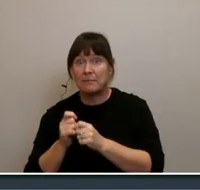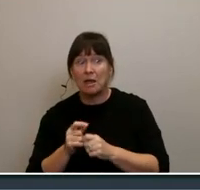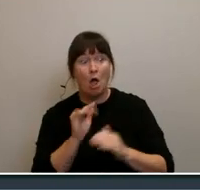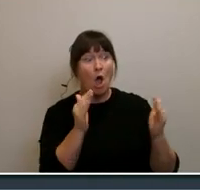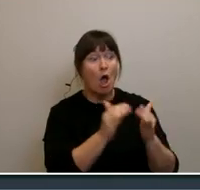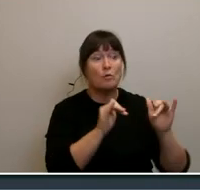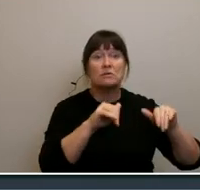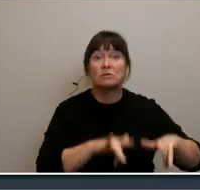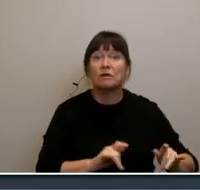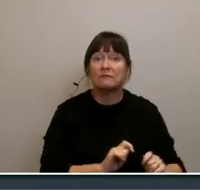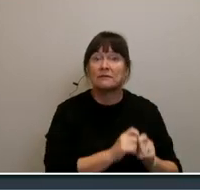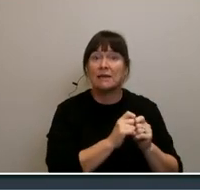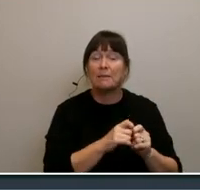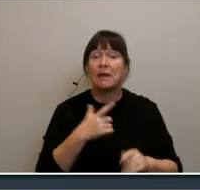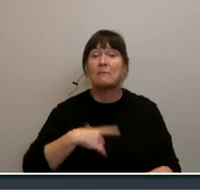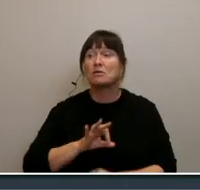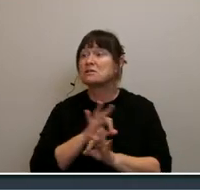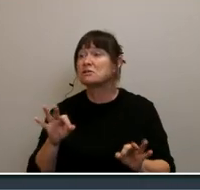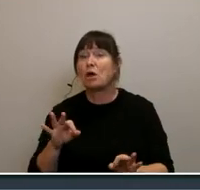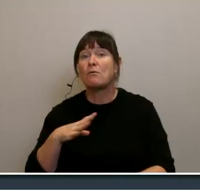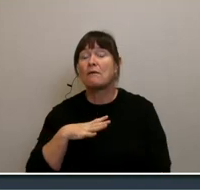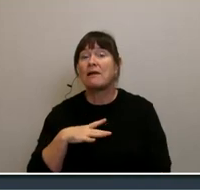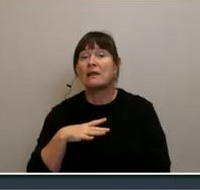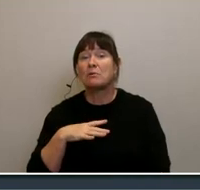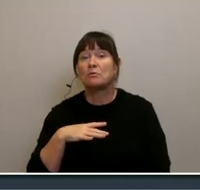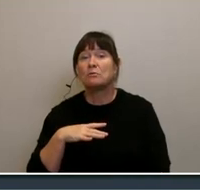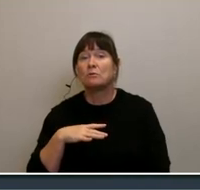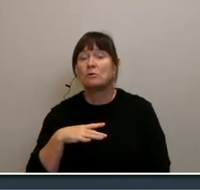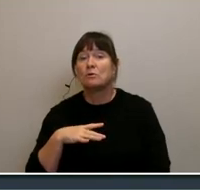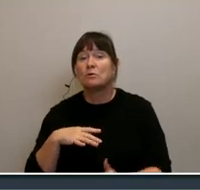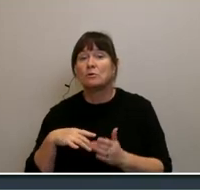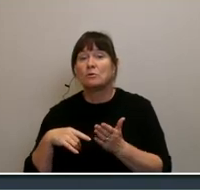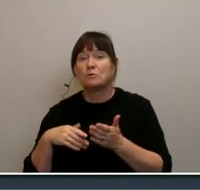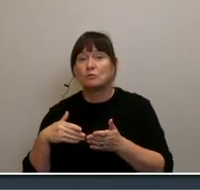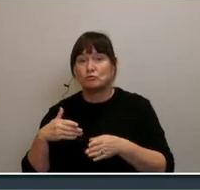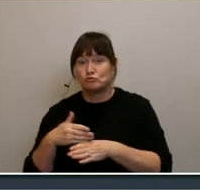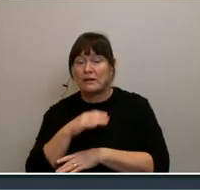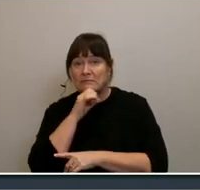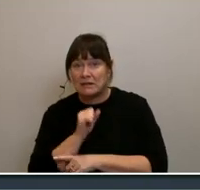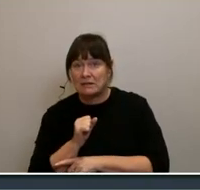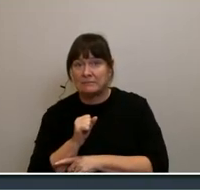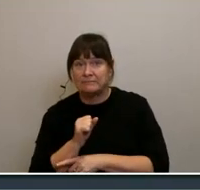simply because they can't get the tradesmen to fix it, all due to pumping, all due to the flood.